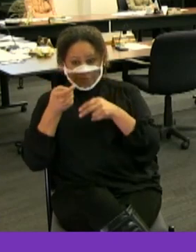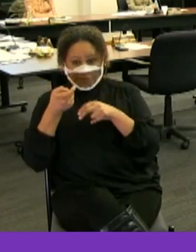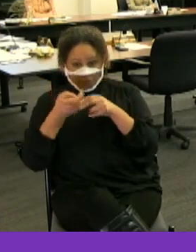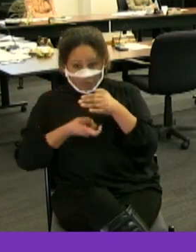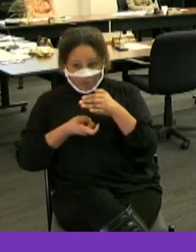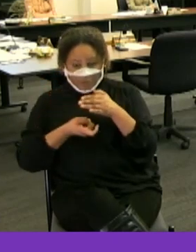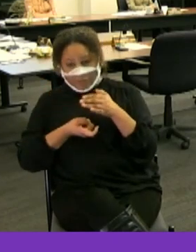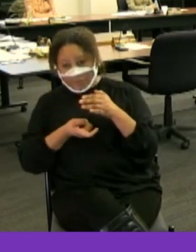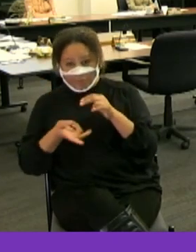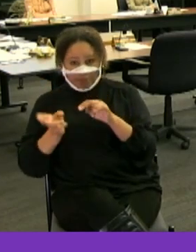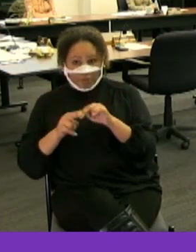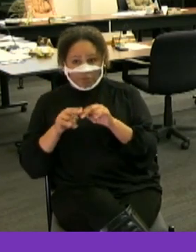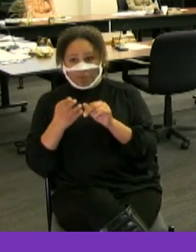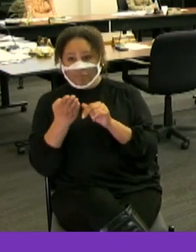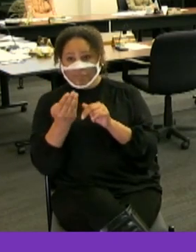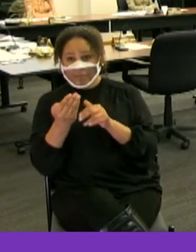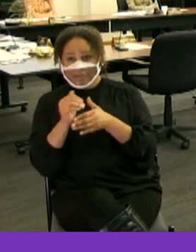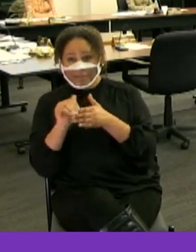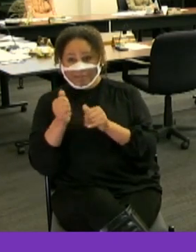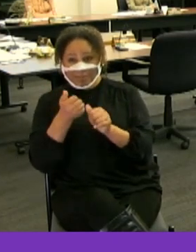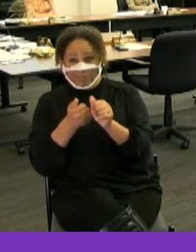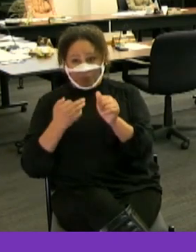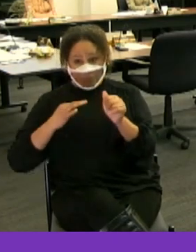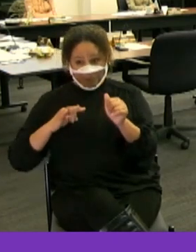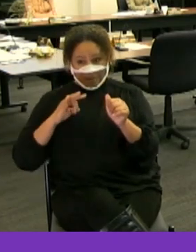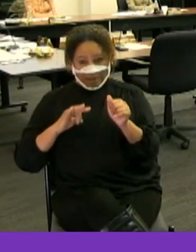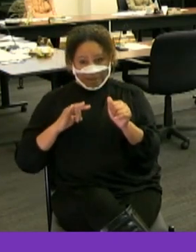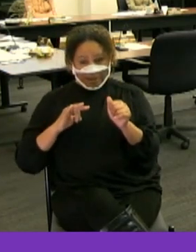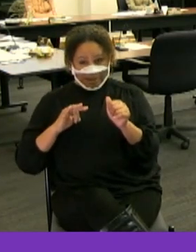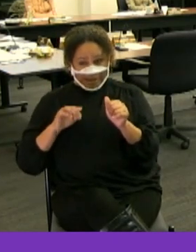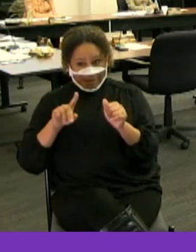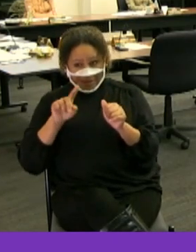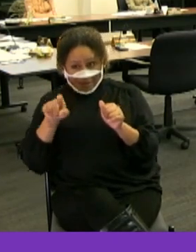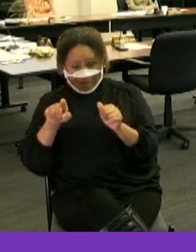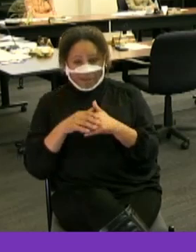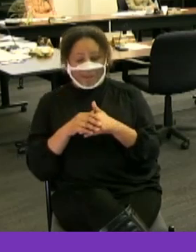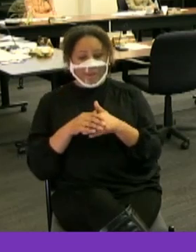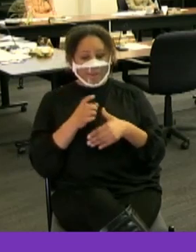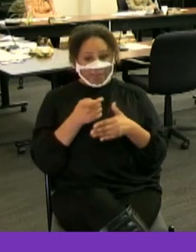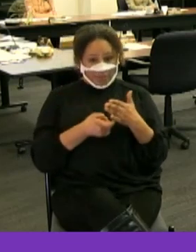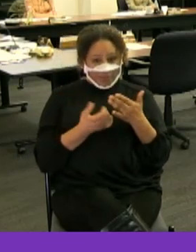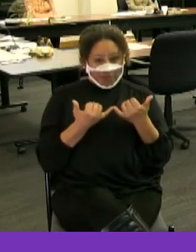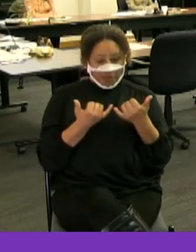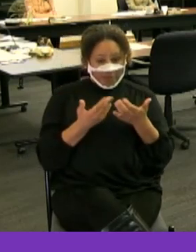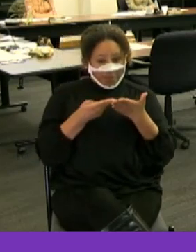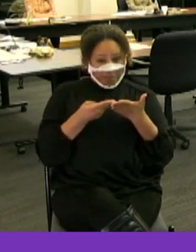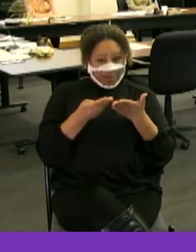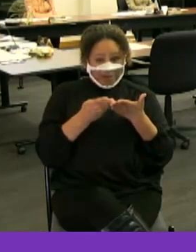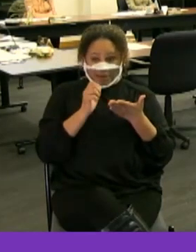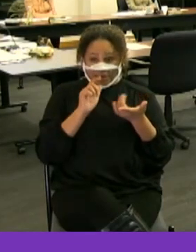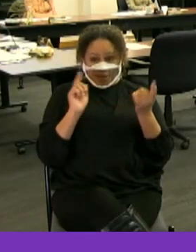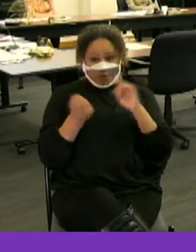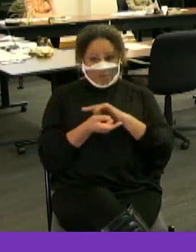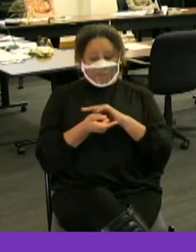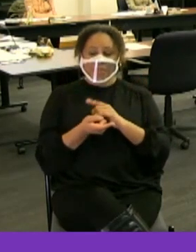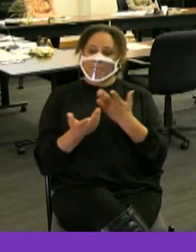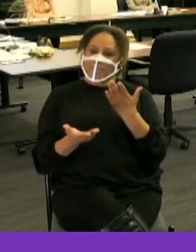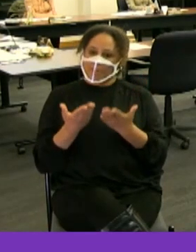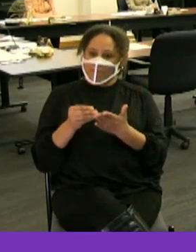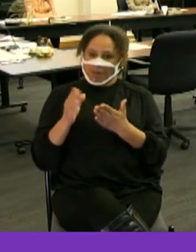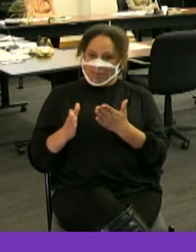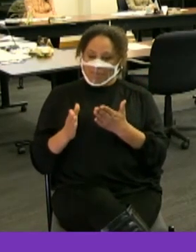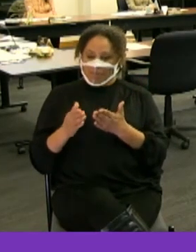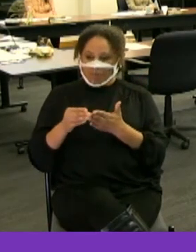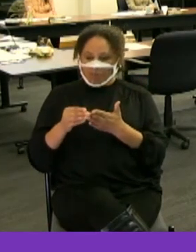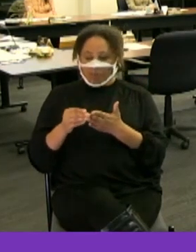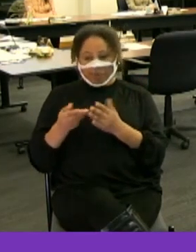now. The costs exist. The funds aren't going to change. Enrollment could change. But